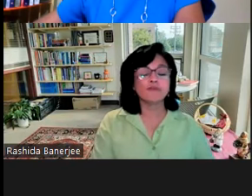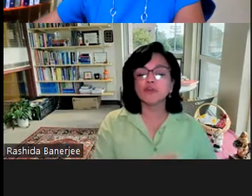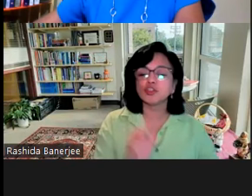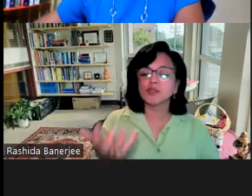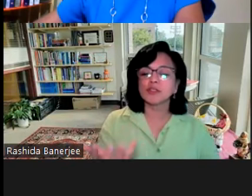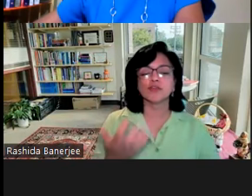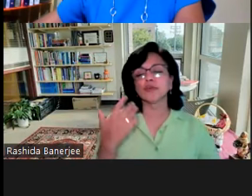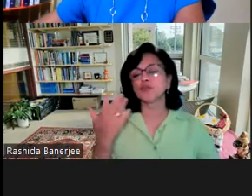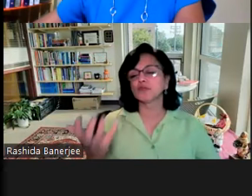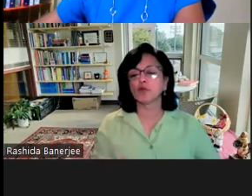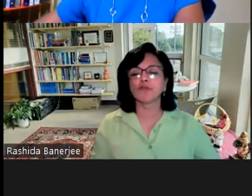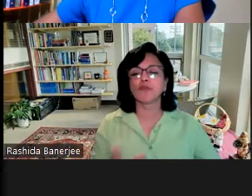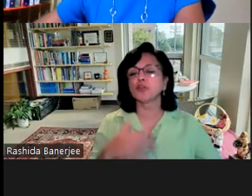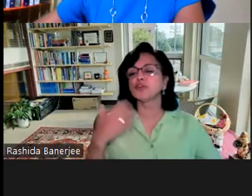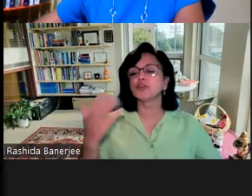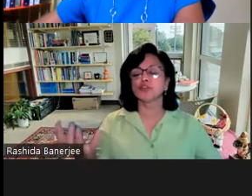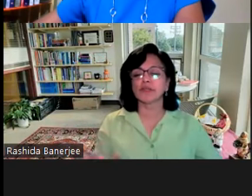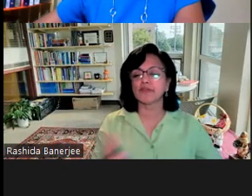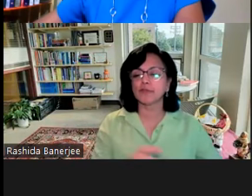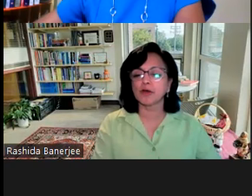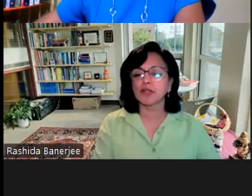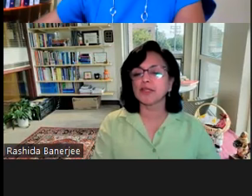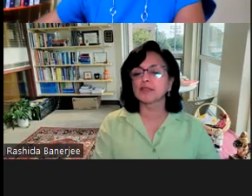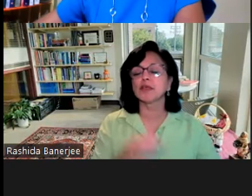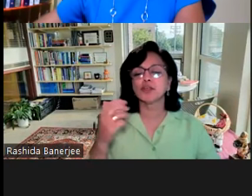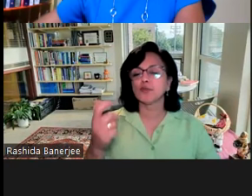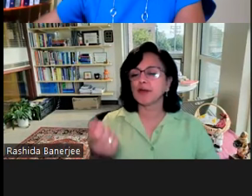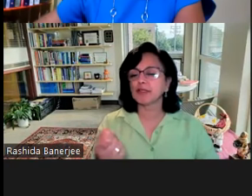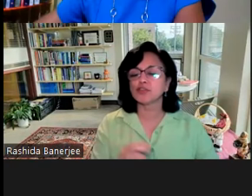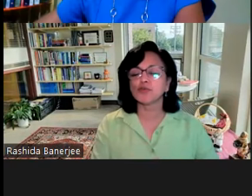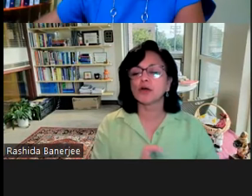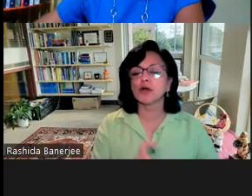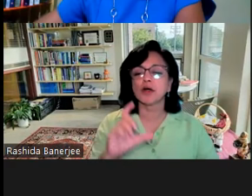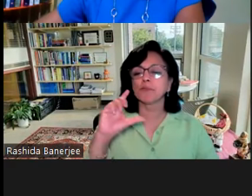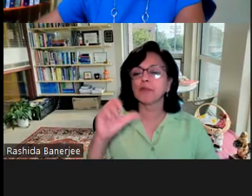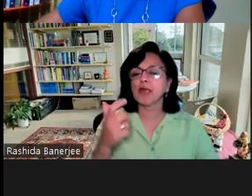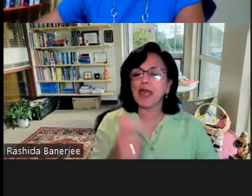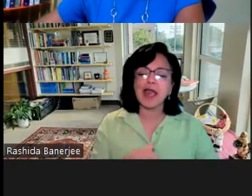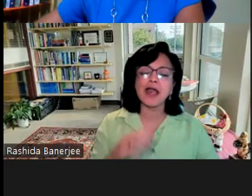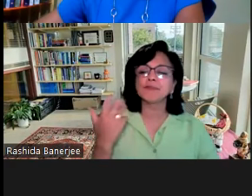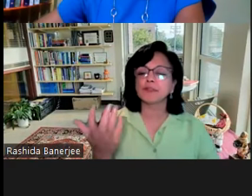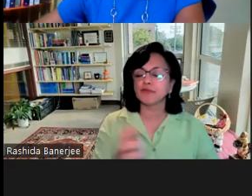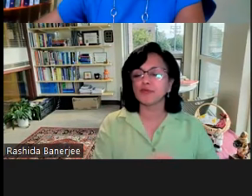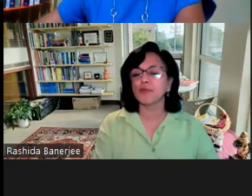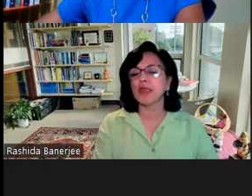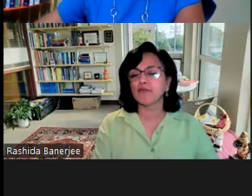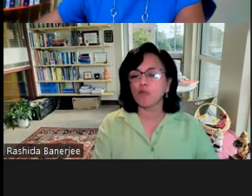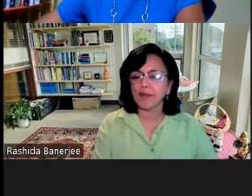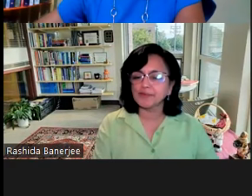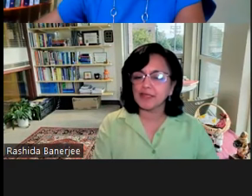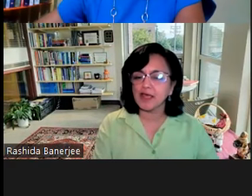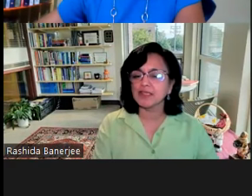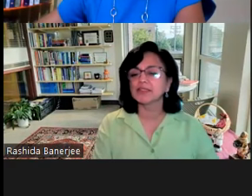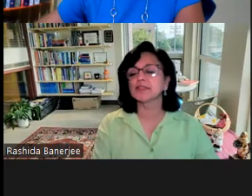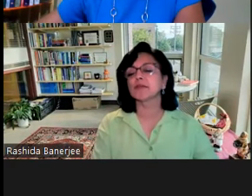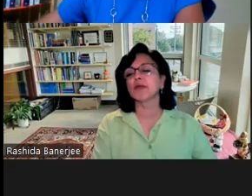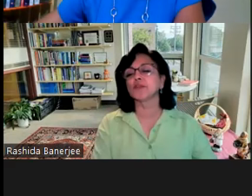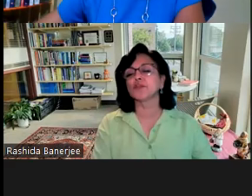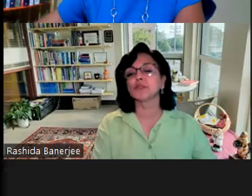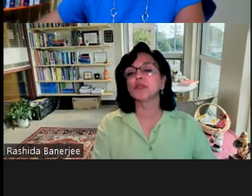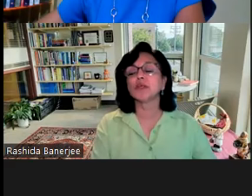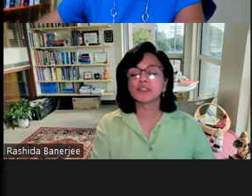use visuals, you may use portfolios, you might have a booklet, you might do an app. Some of you may have websites that